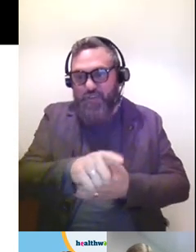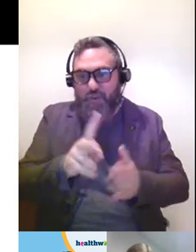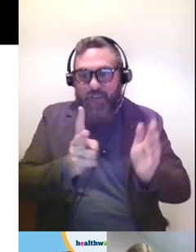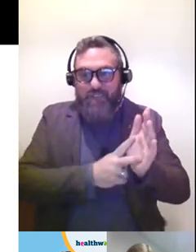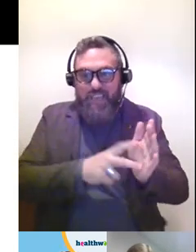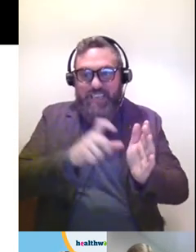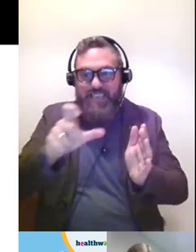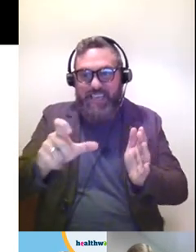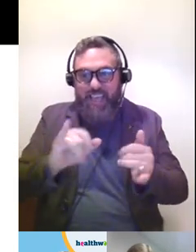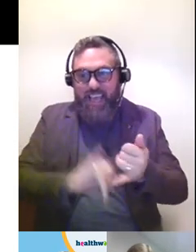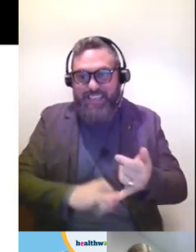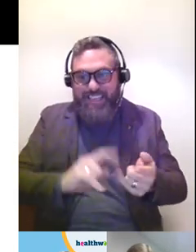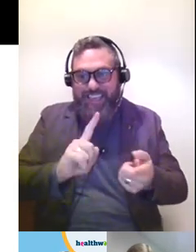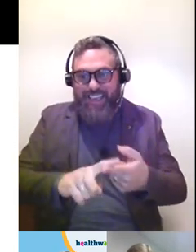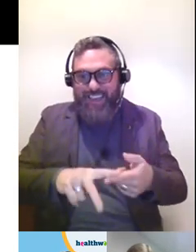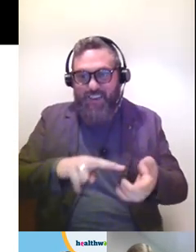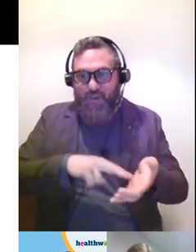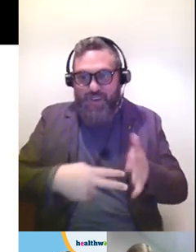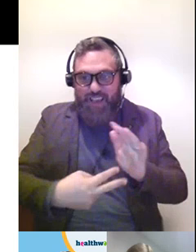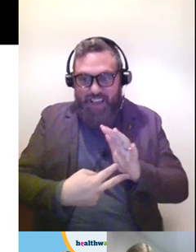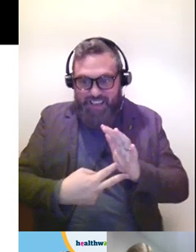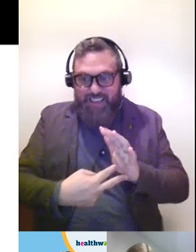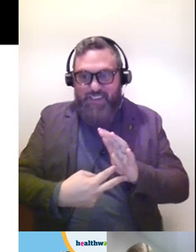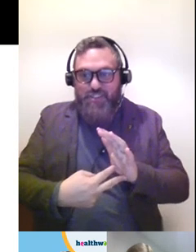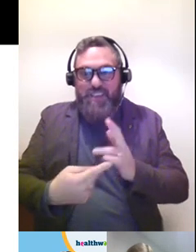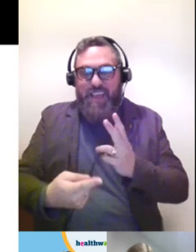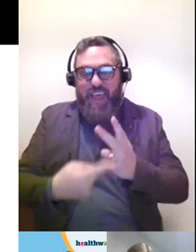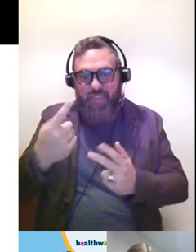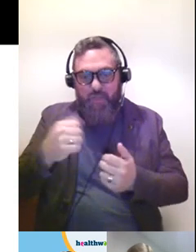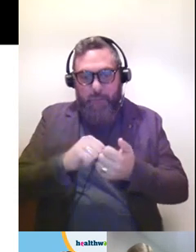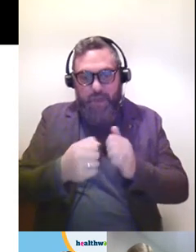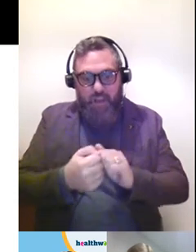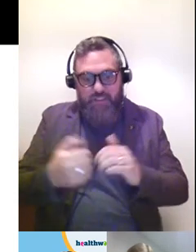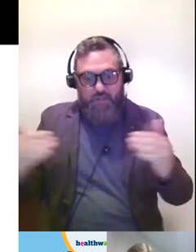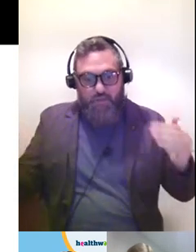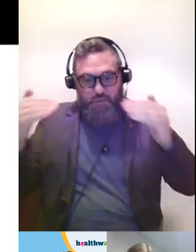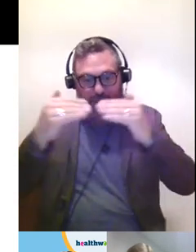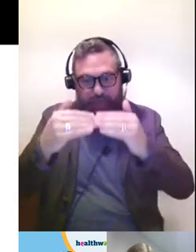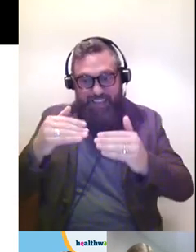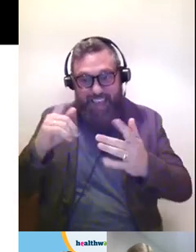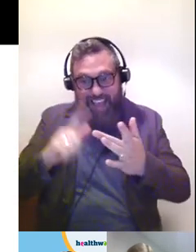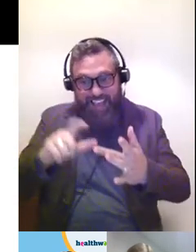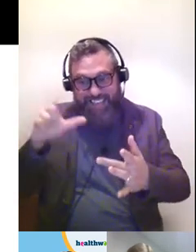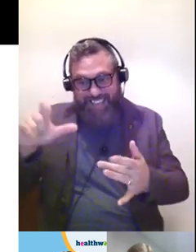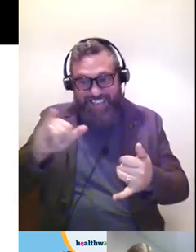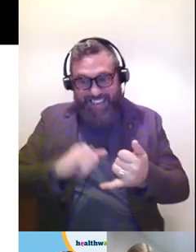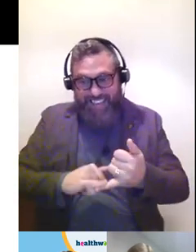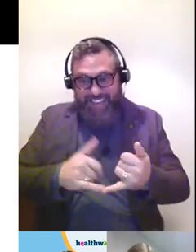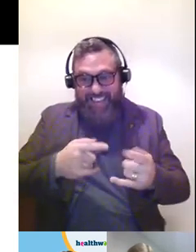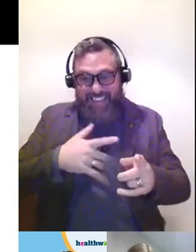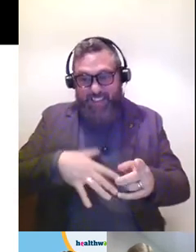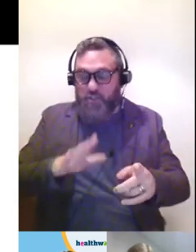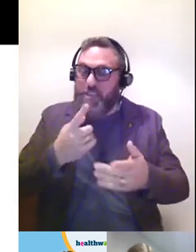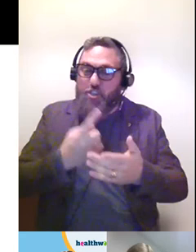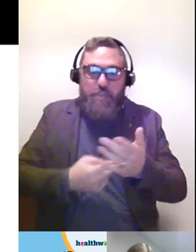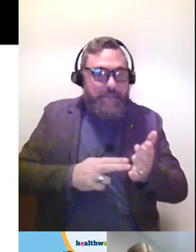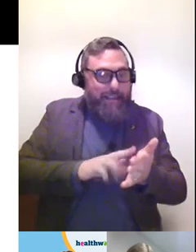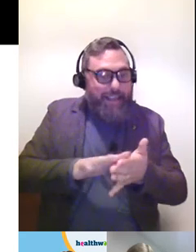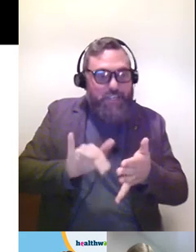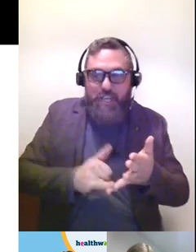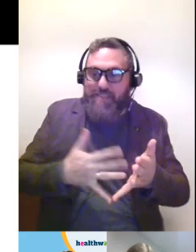VCSE organisations and other local partners? To meet these objectives, ICSs need to reach beyond the NHS to bring